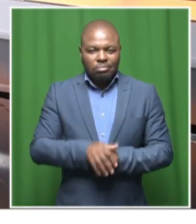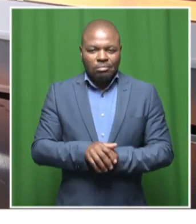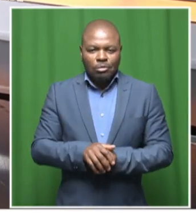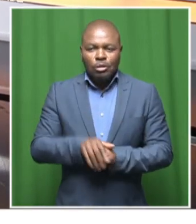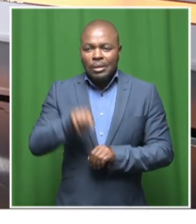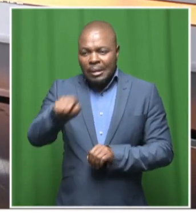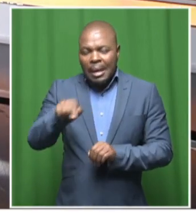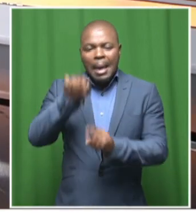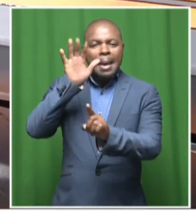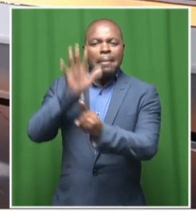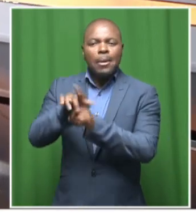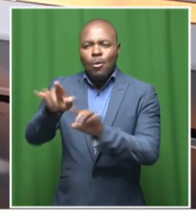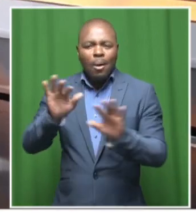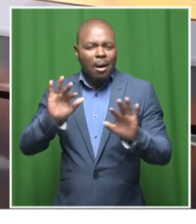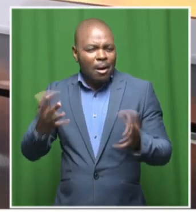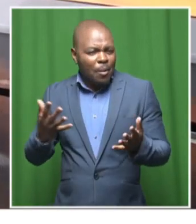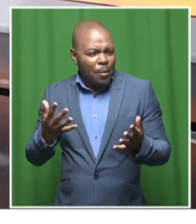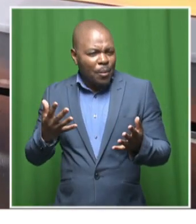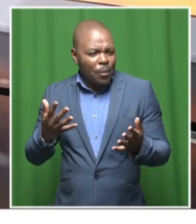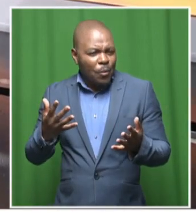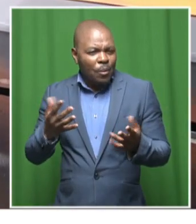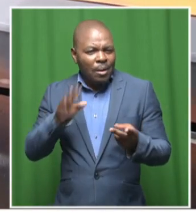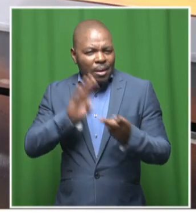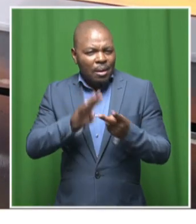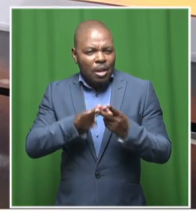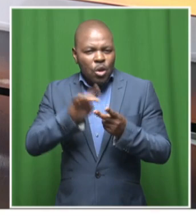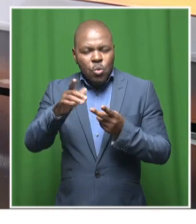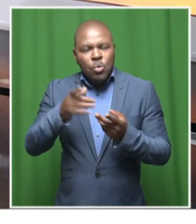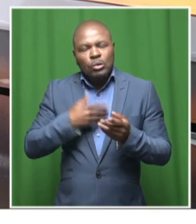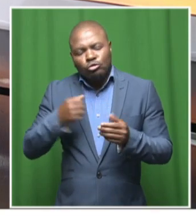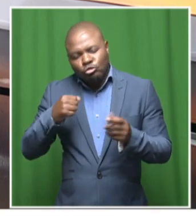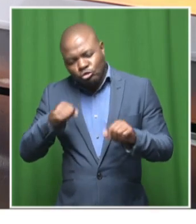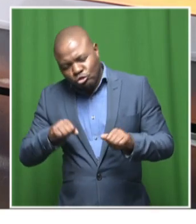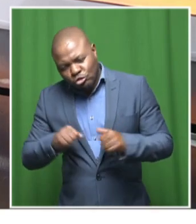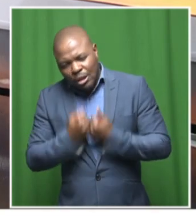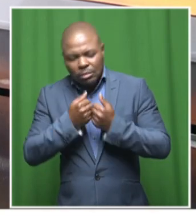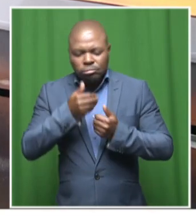been affected and how have you been able to tread through those challenges?